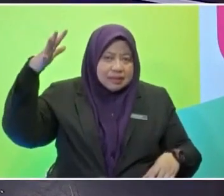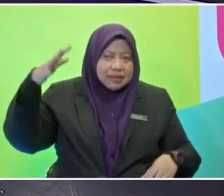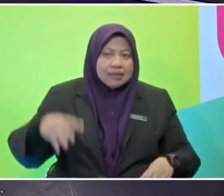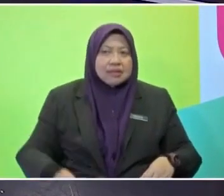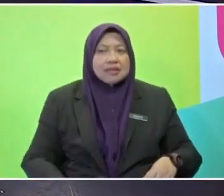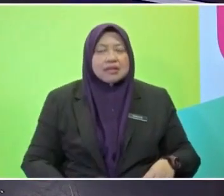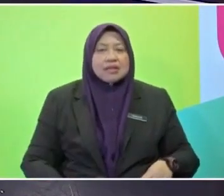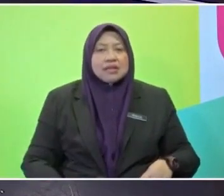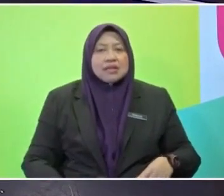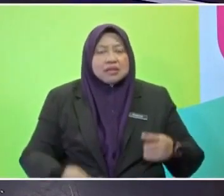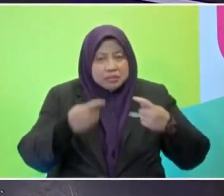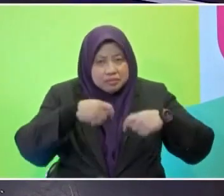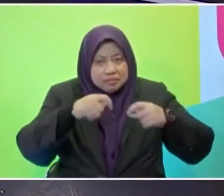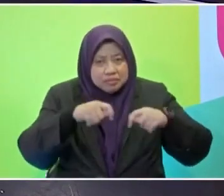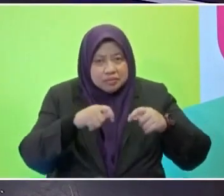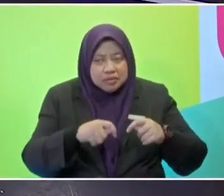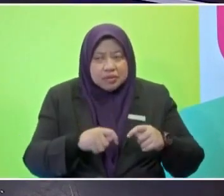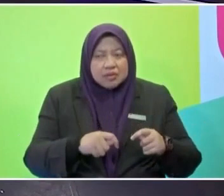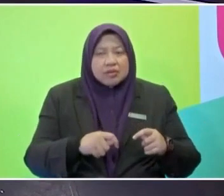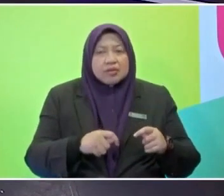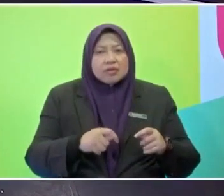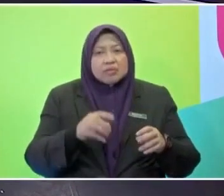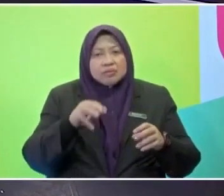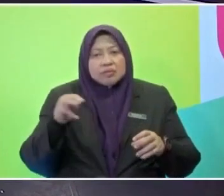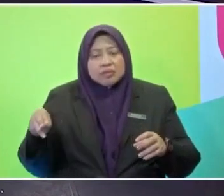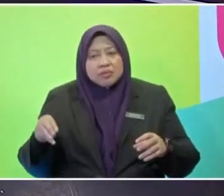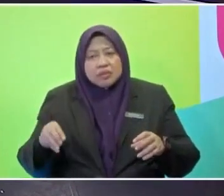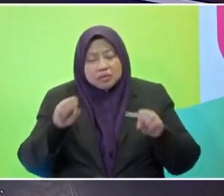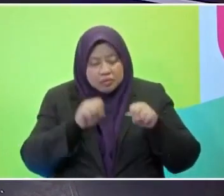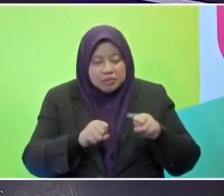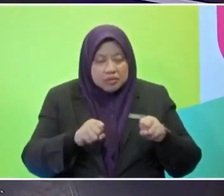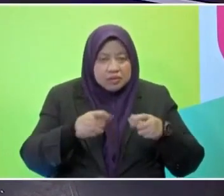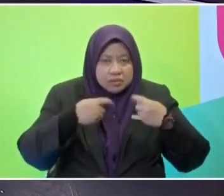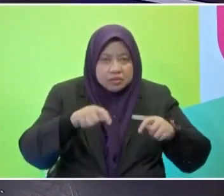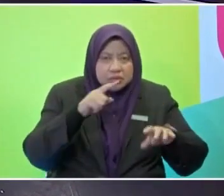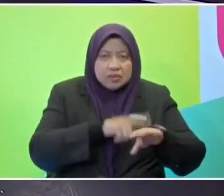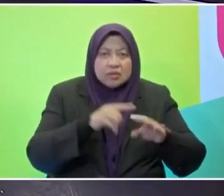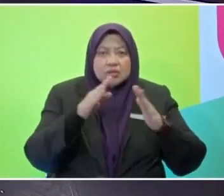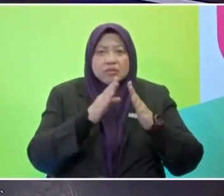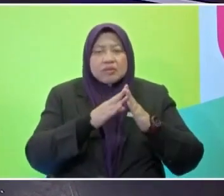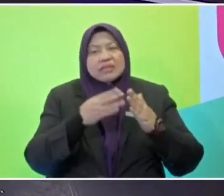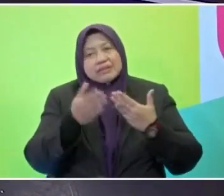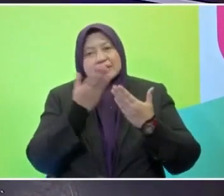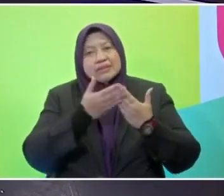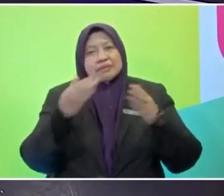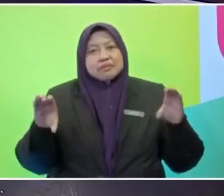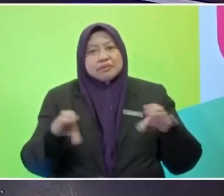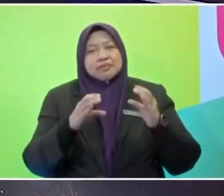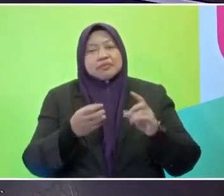let's try that. In the meantime, pupils watching, you can also try this at home, right? Yes, it's easily made because this is just made out